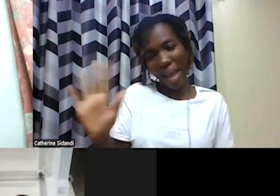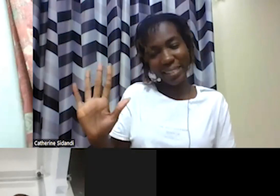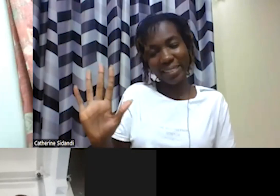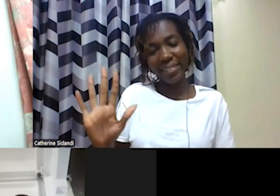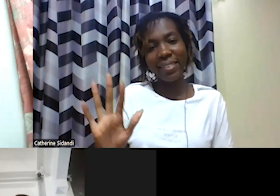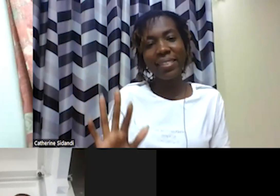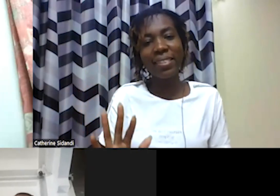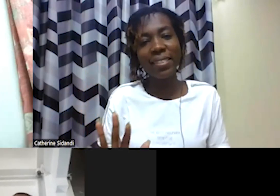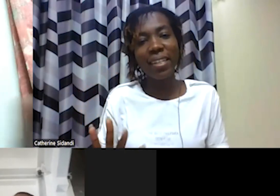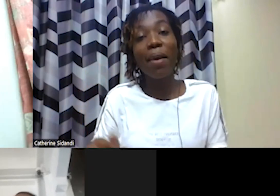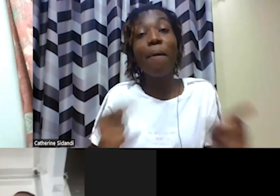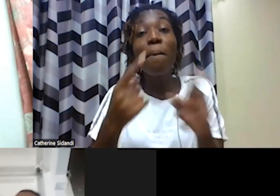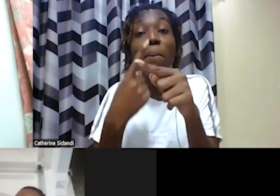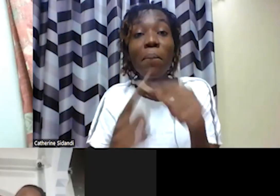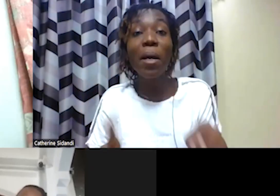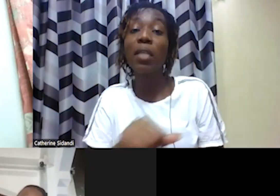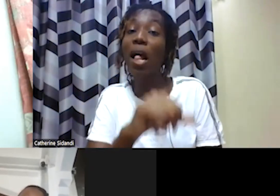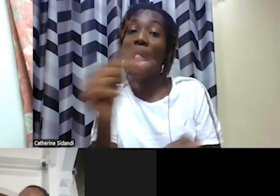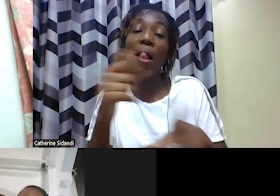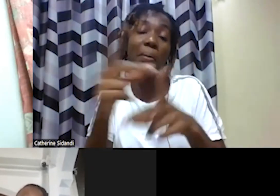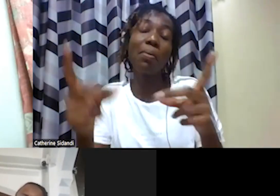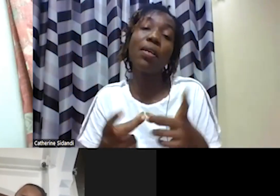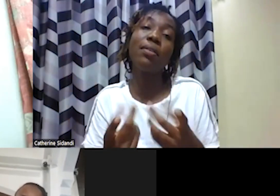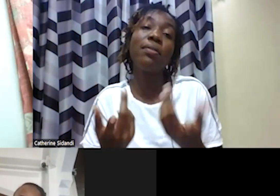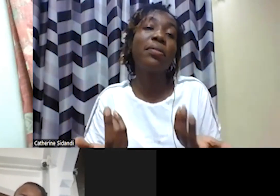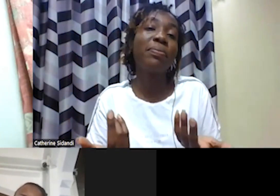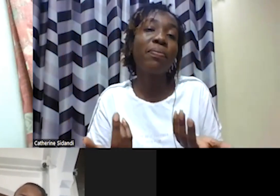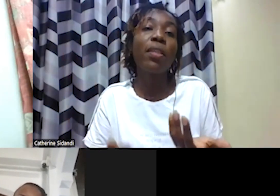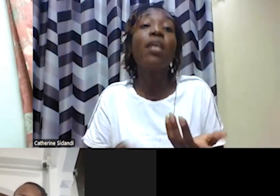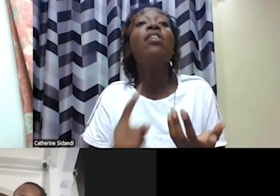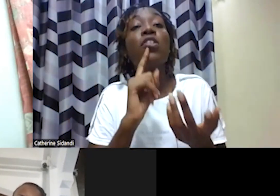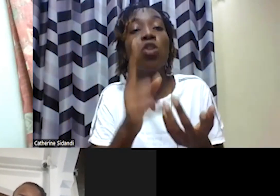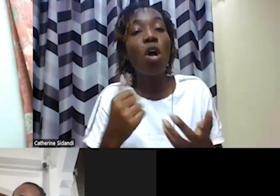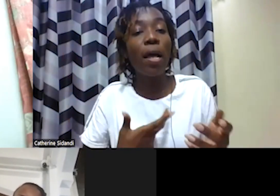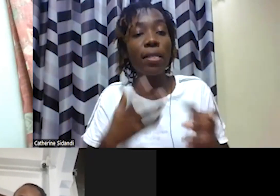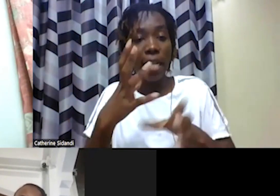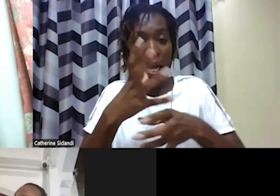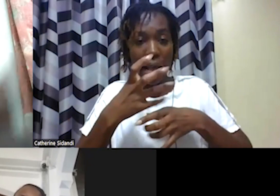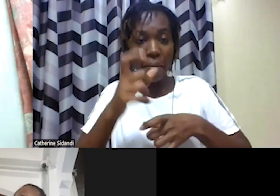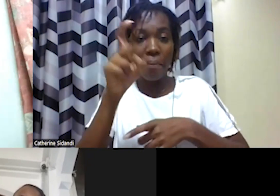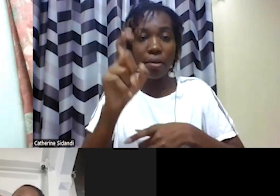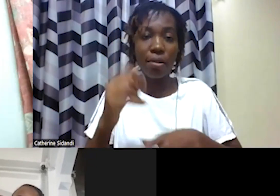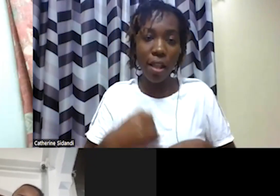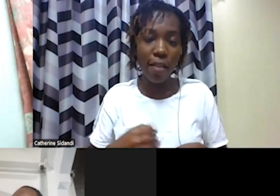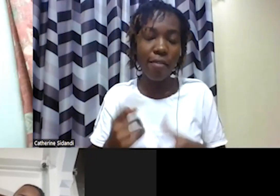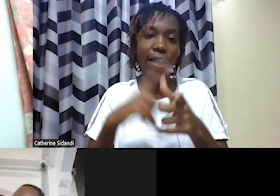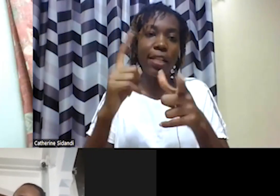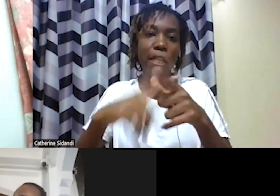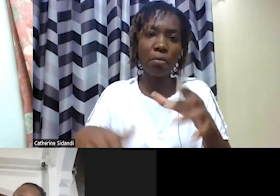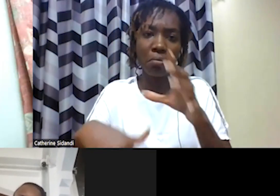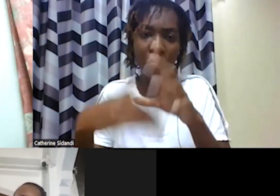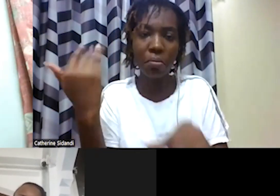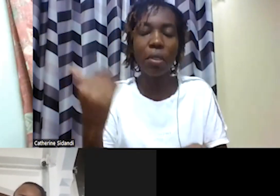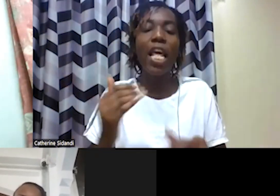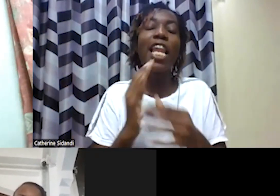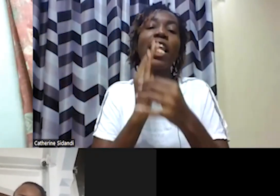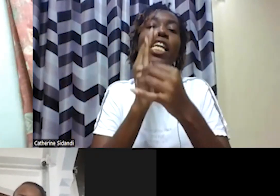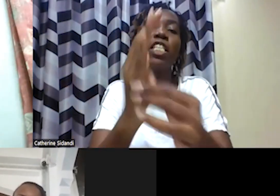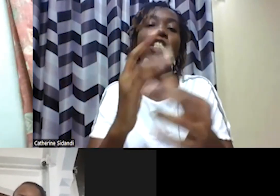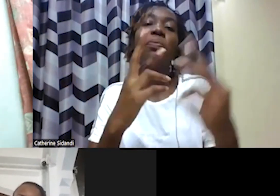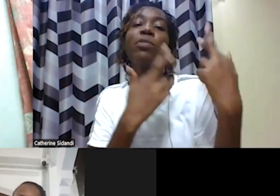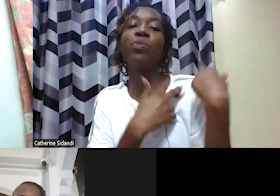one, while on the other side. So we need courage to be able to bring out our leadership roles, which we